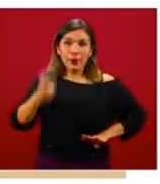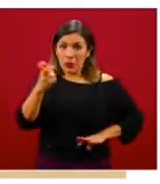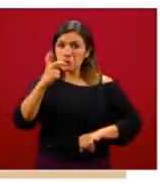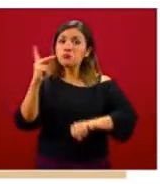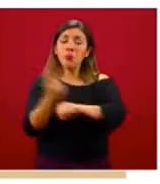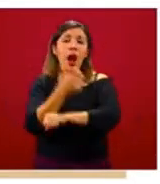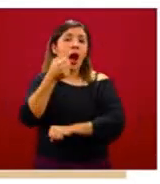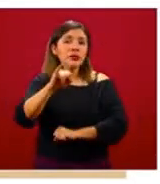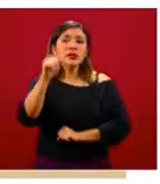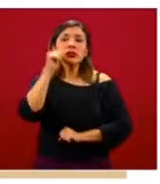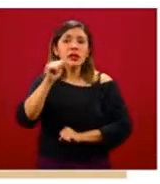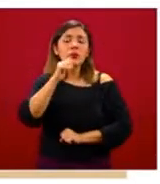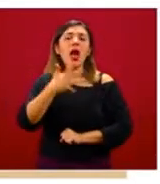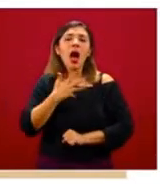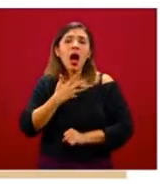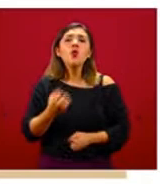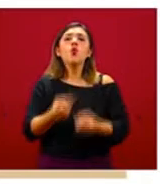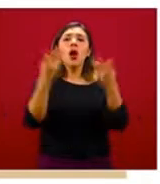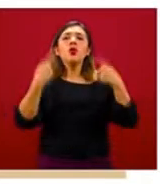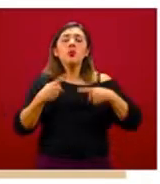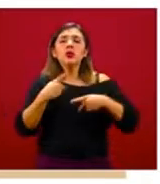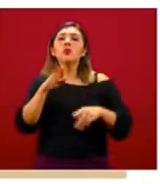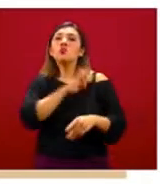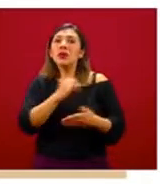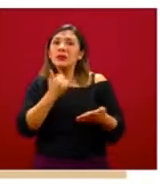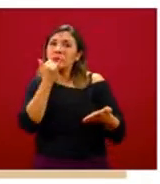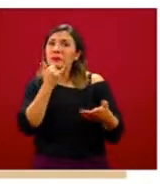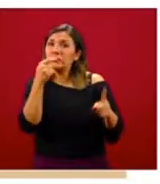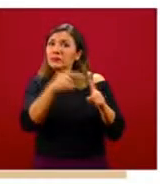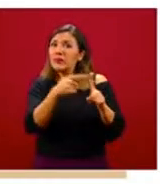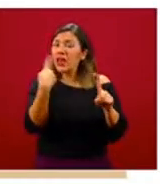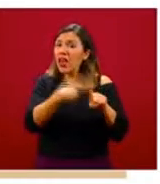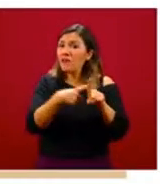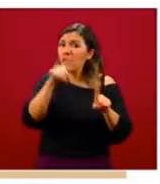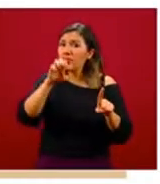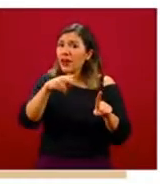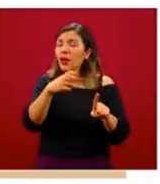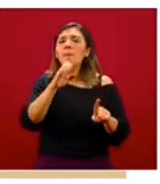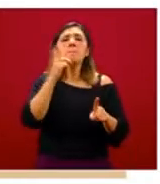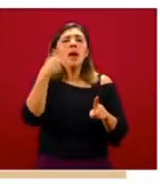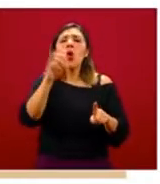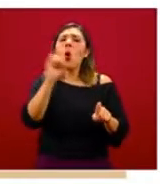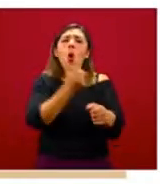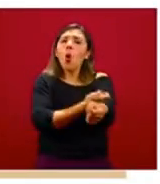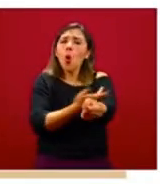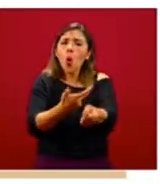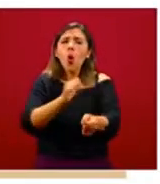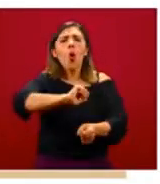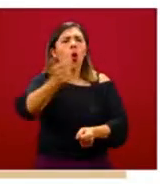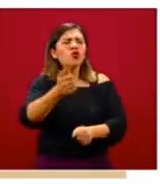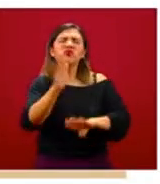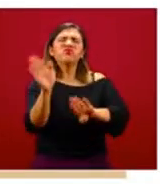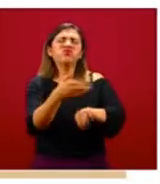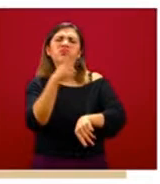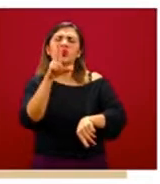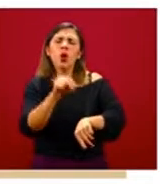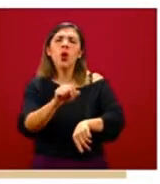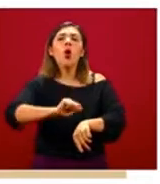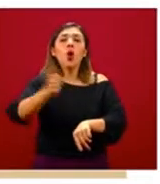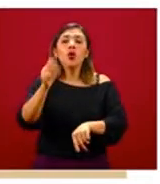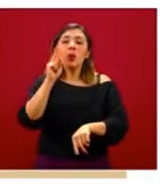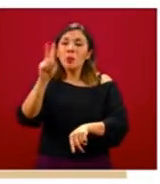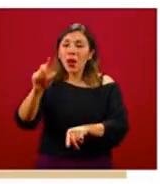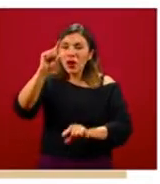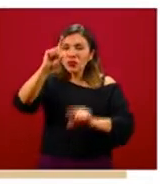we can identify and treat accordingly. We have many patients here who may